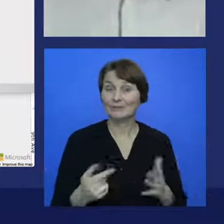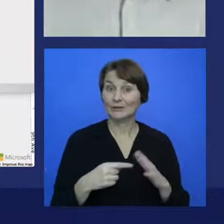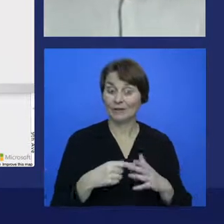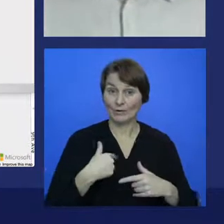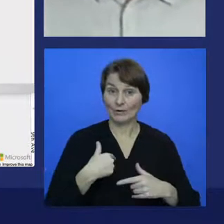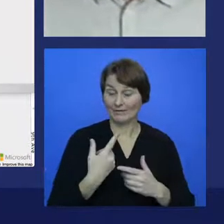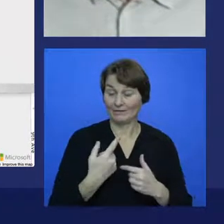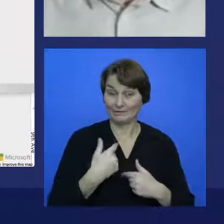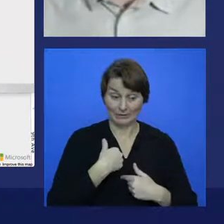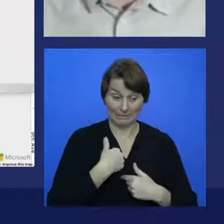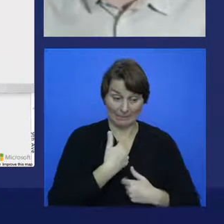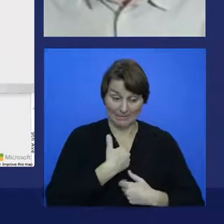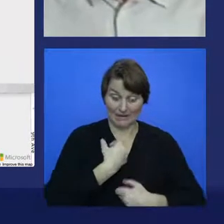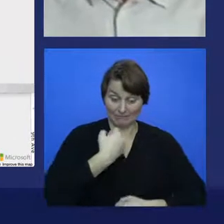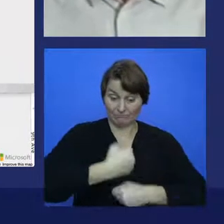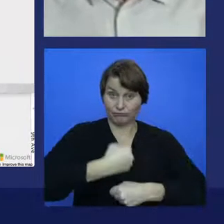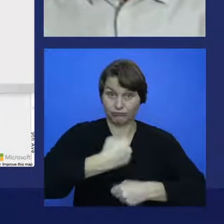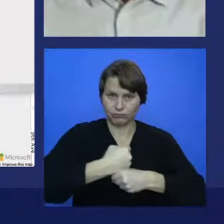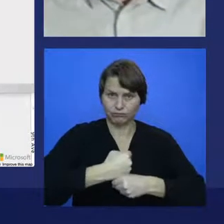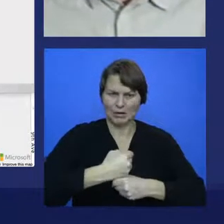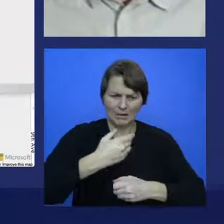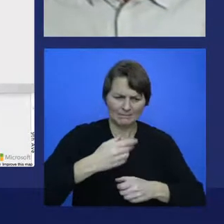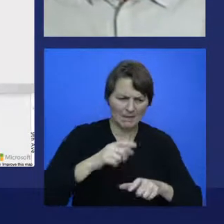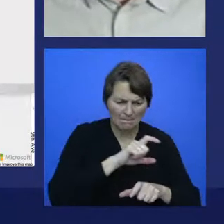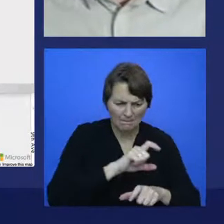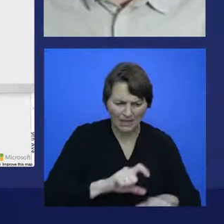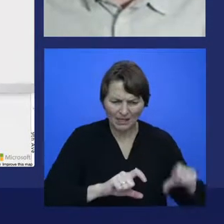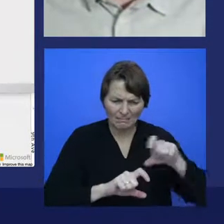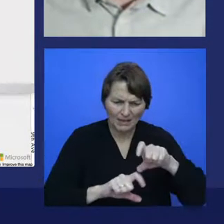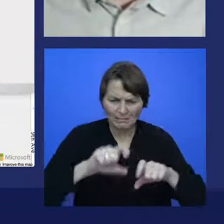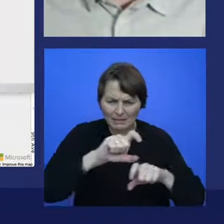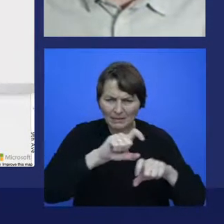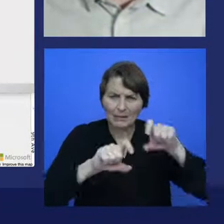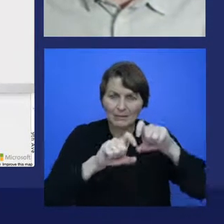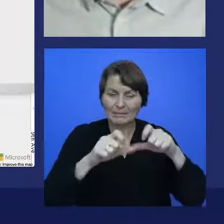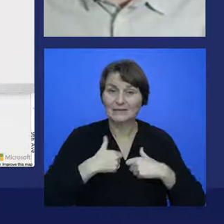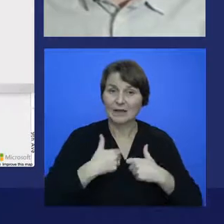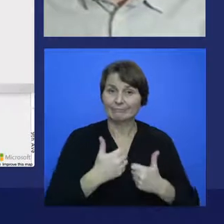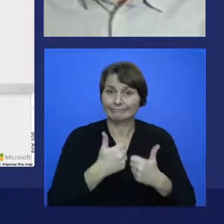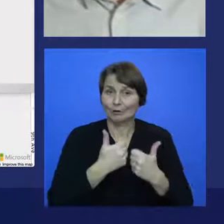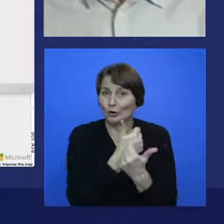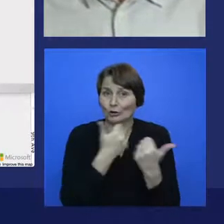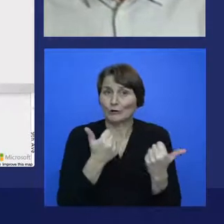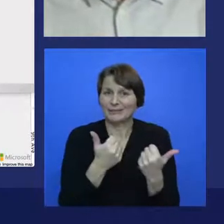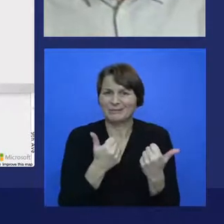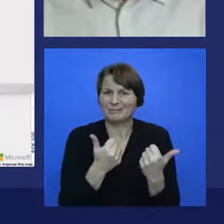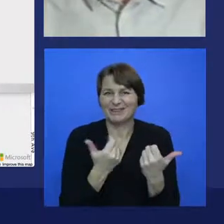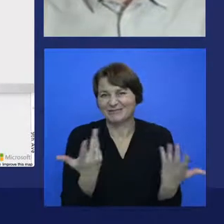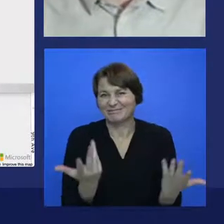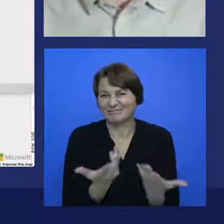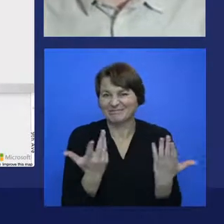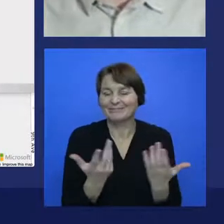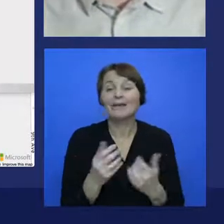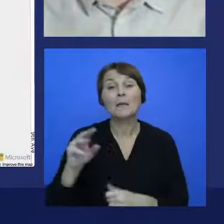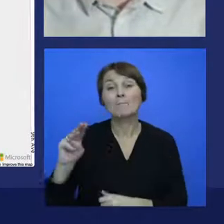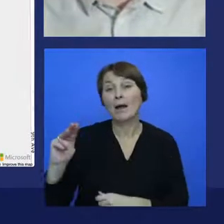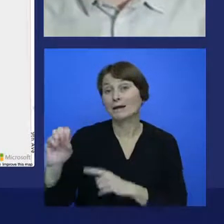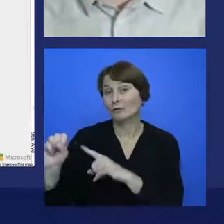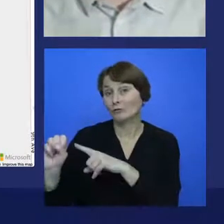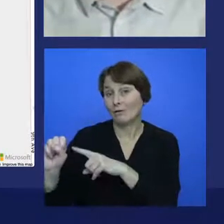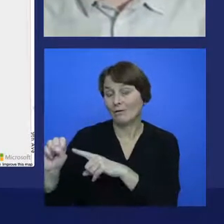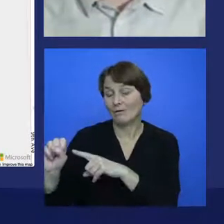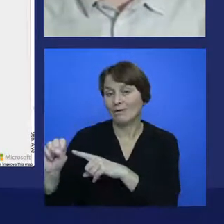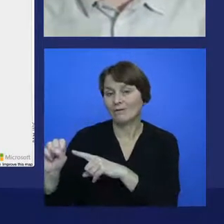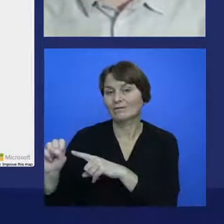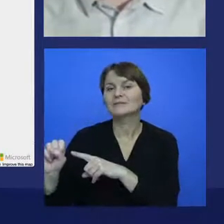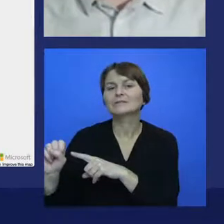putting the building together, but that's about it. So what Microsoft have been working on and we have been utilizing at